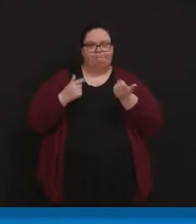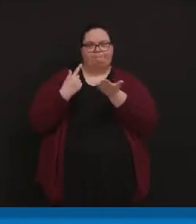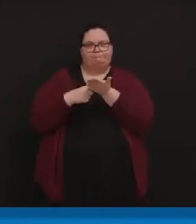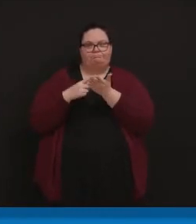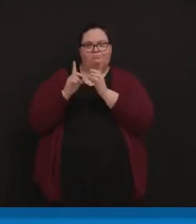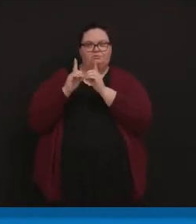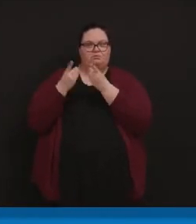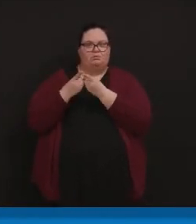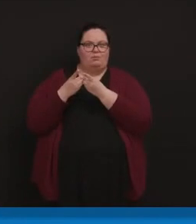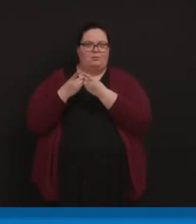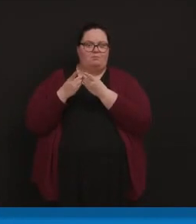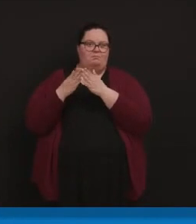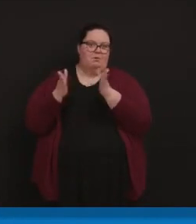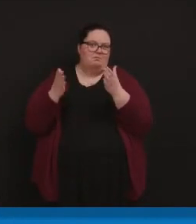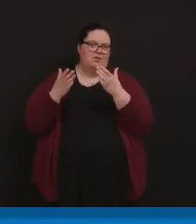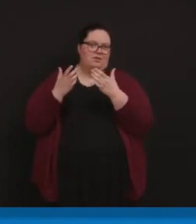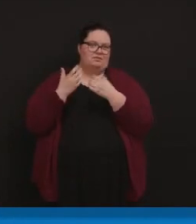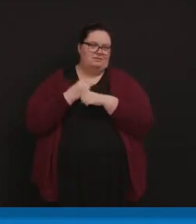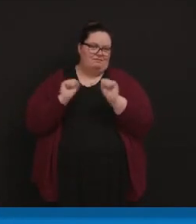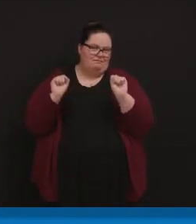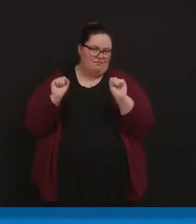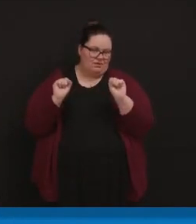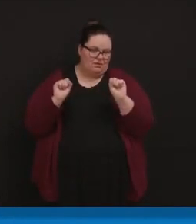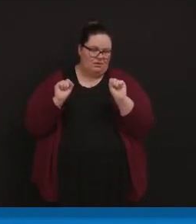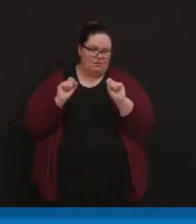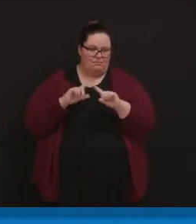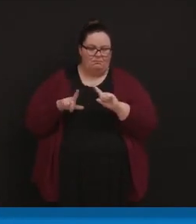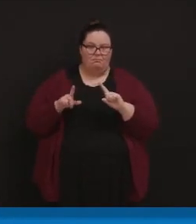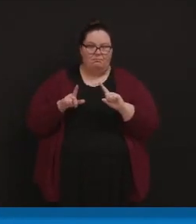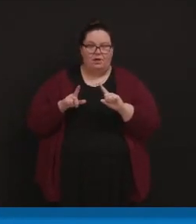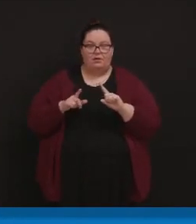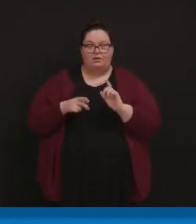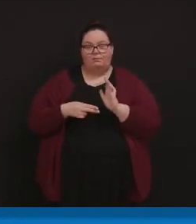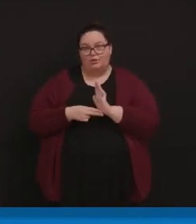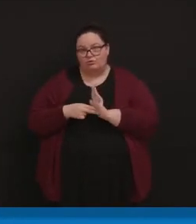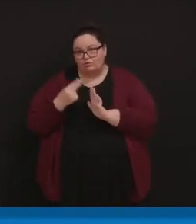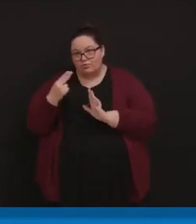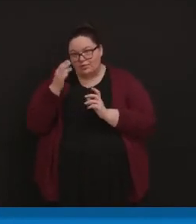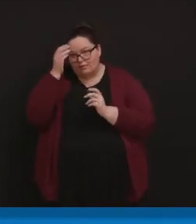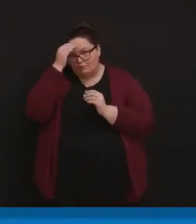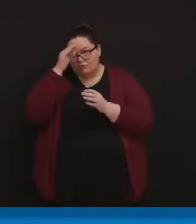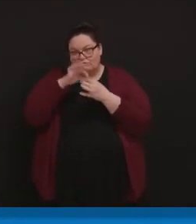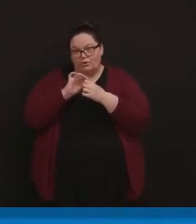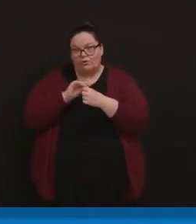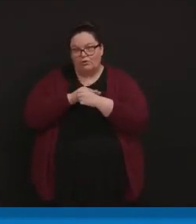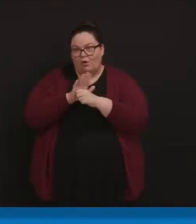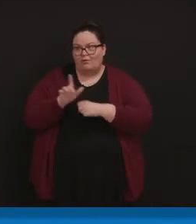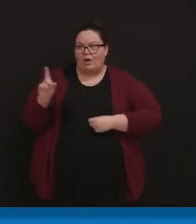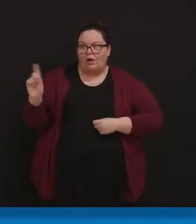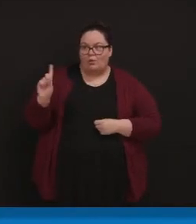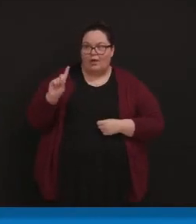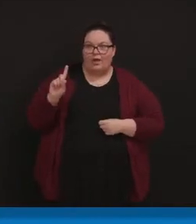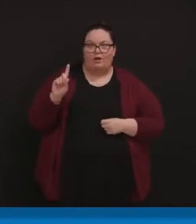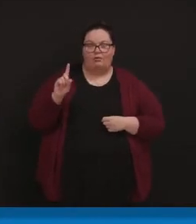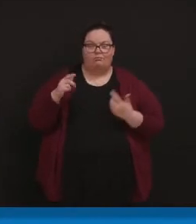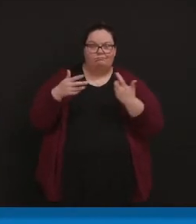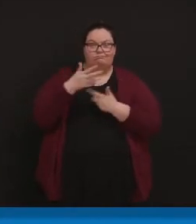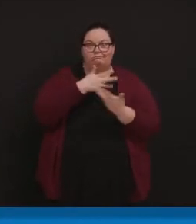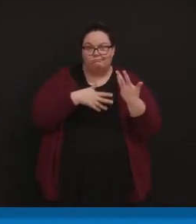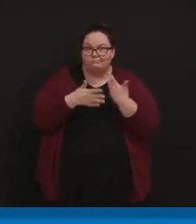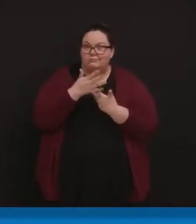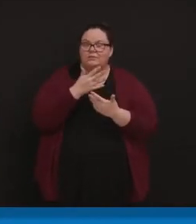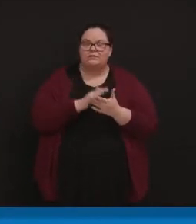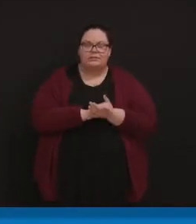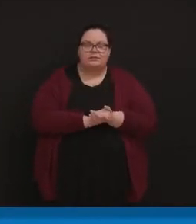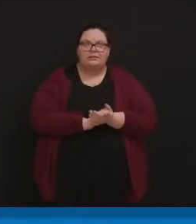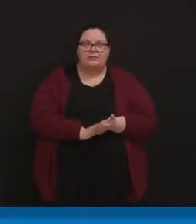Department of Public Safety. But with respect to giving accurate information around COVID-19 and their whereabouts and the people that they've been in